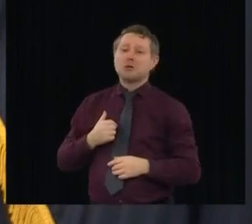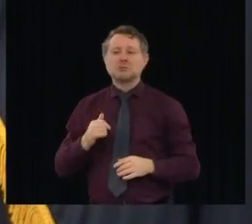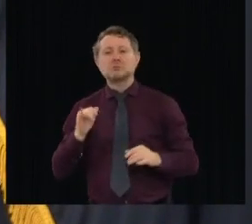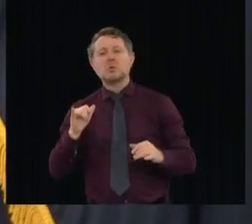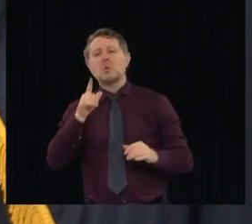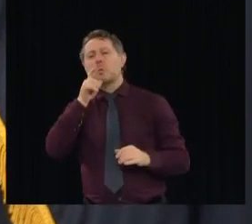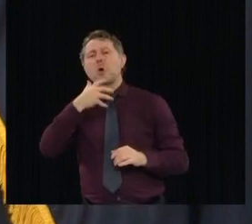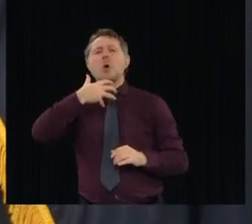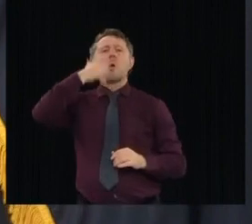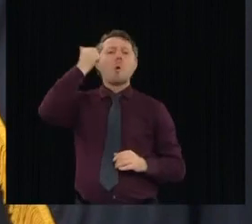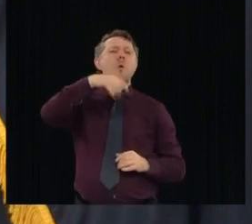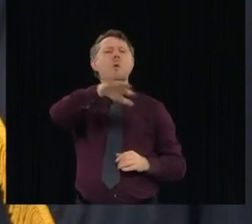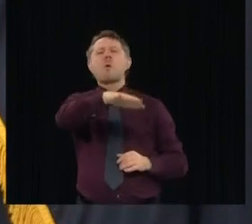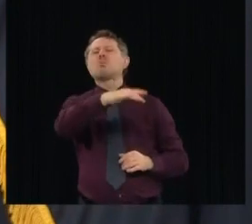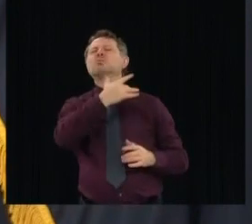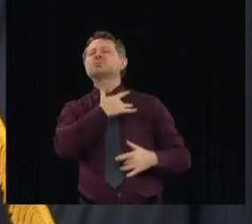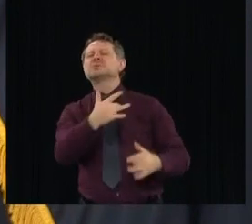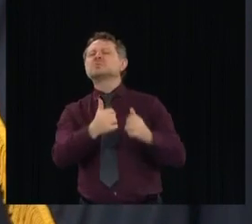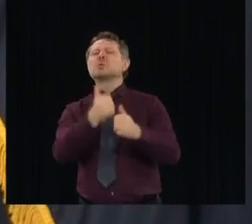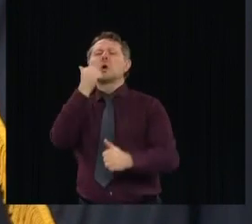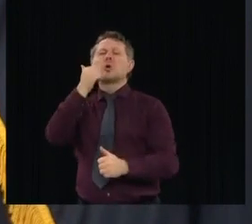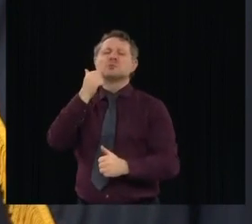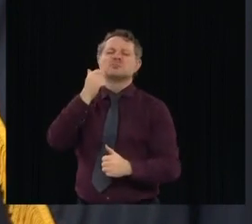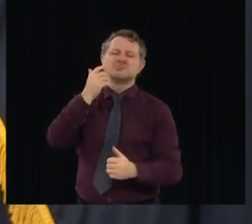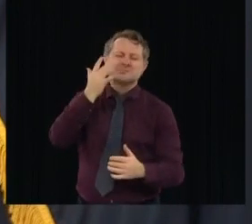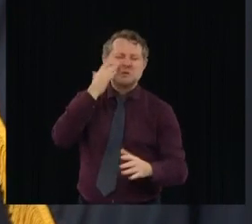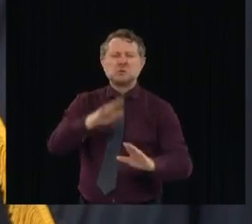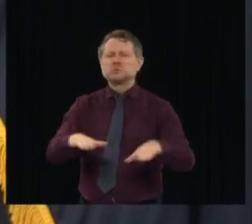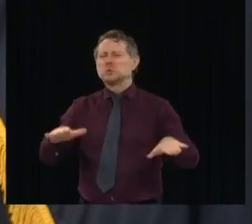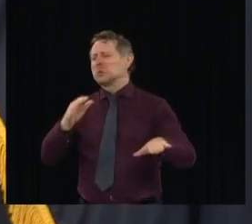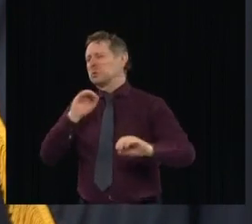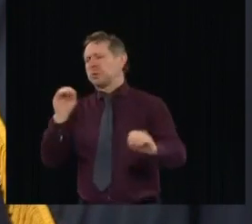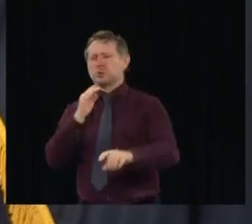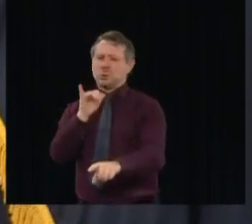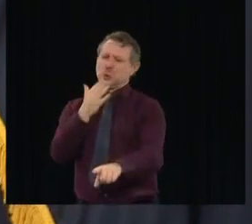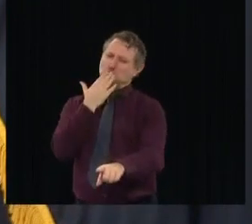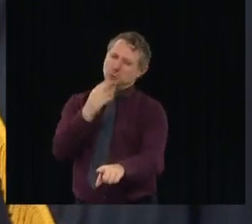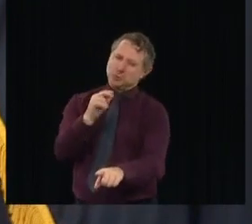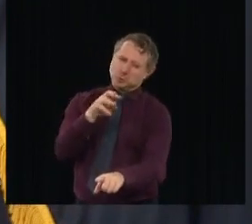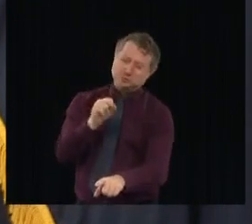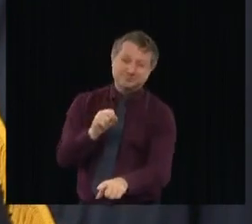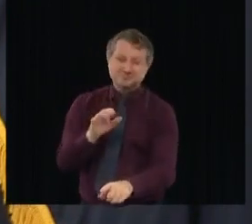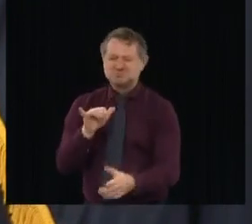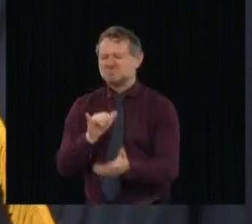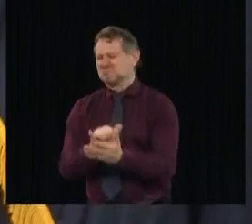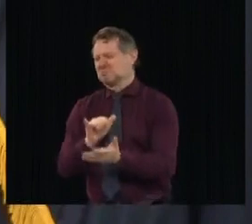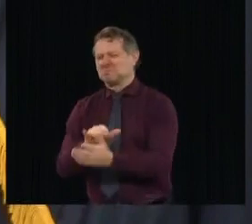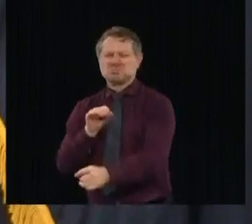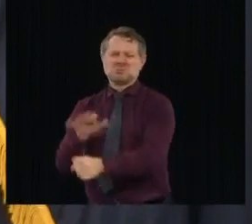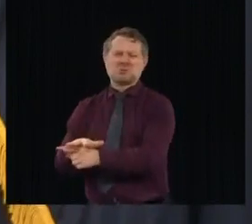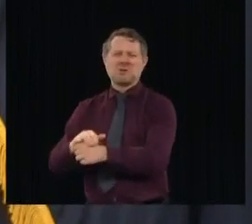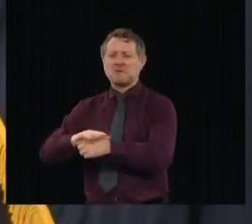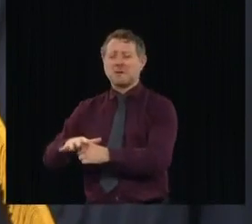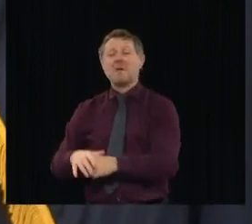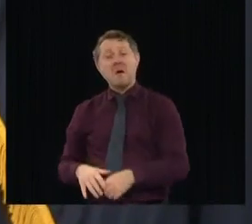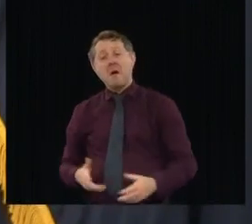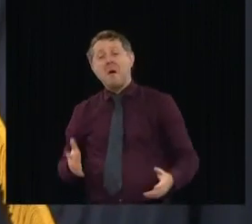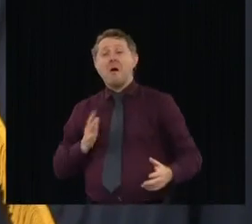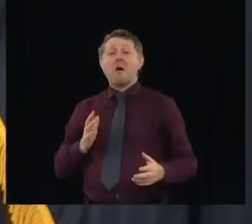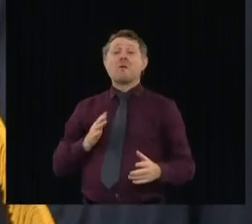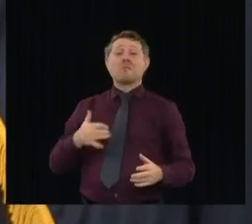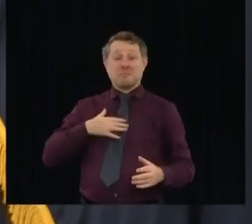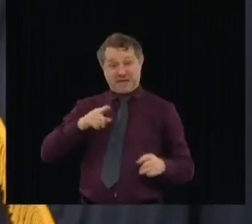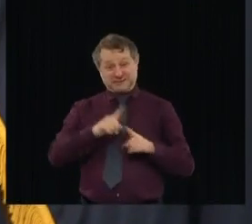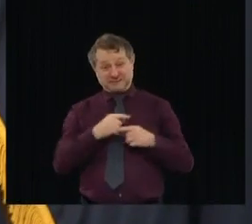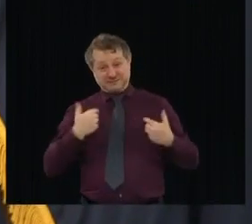is that children seem unaffected. And as a parent, that then gave me a false sense